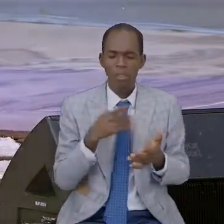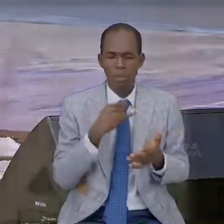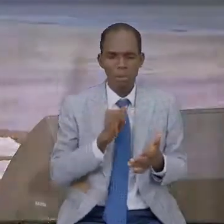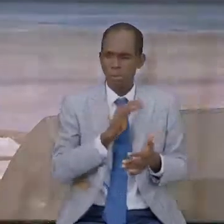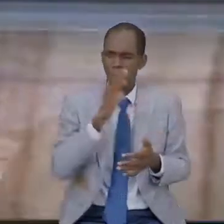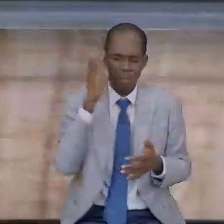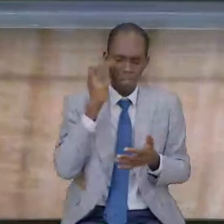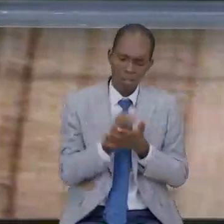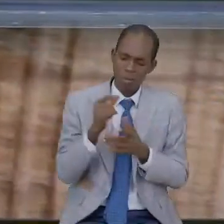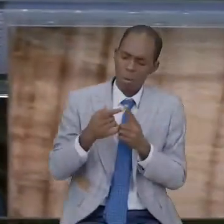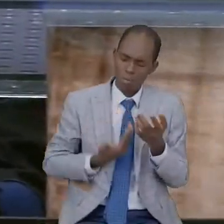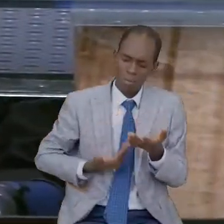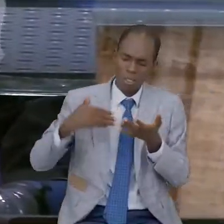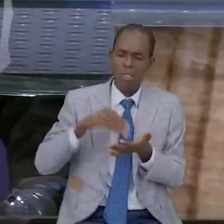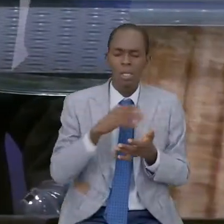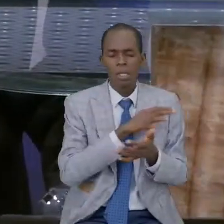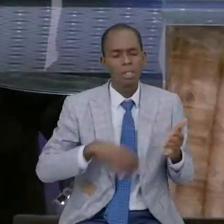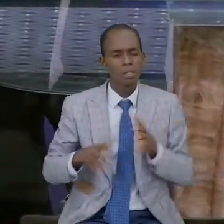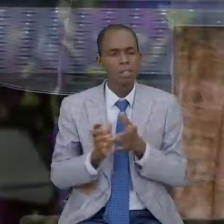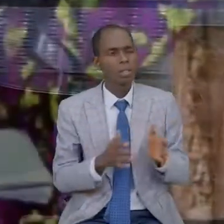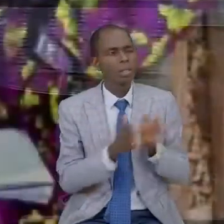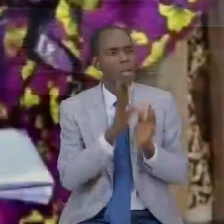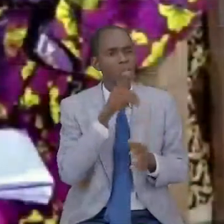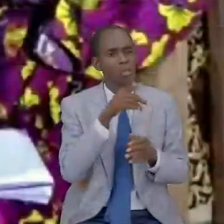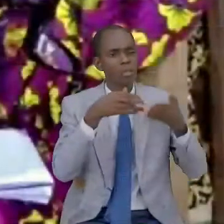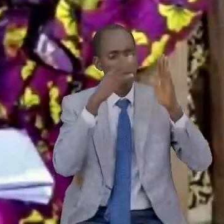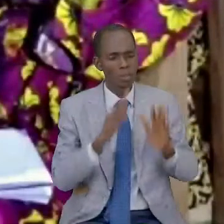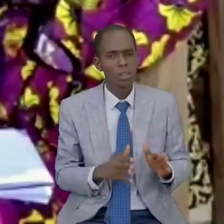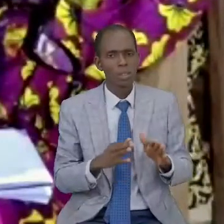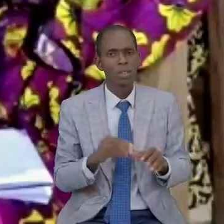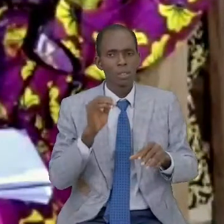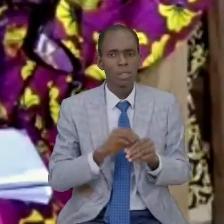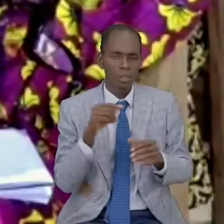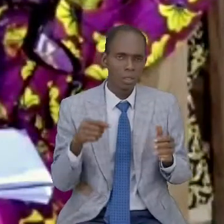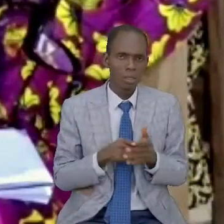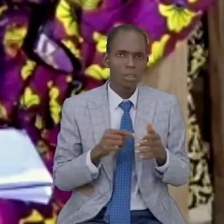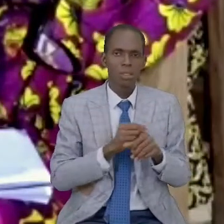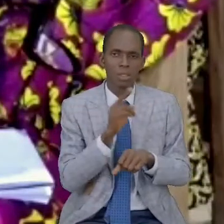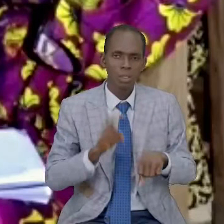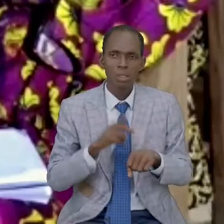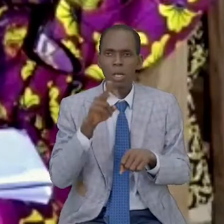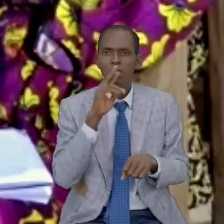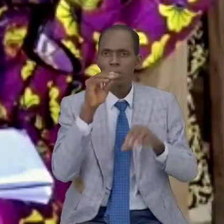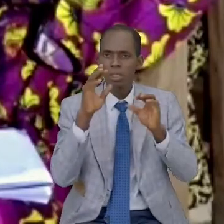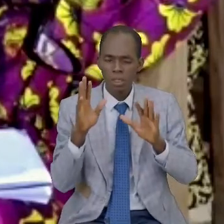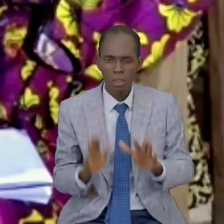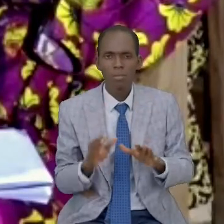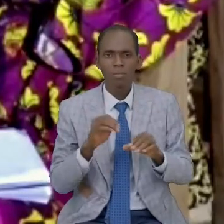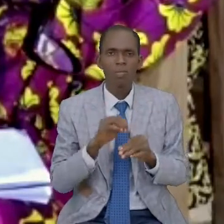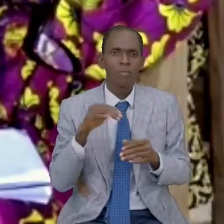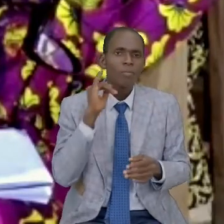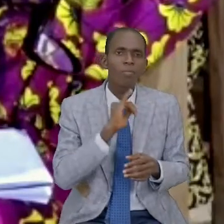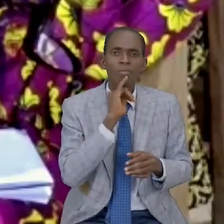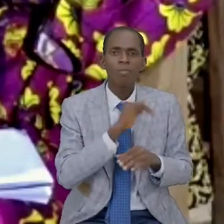ruler in Israel and yet you don't know this? Are you a governor in Israel and you don't know this? Are you a teacher, a tutor